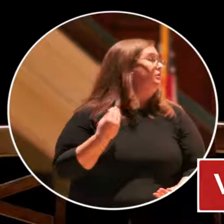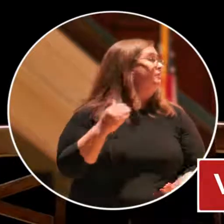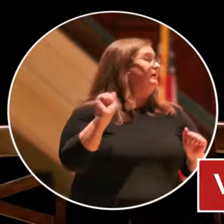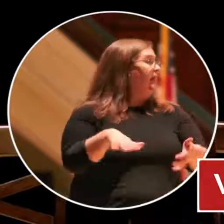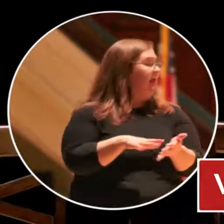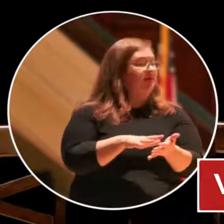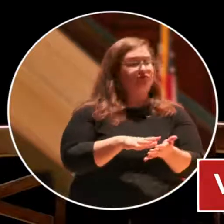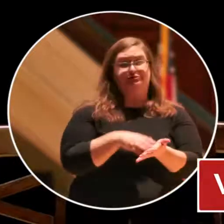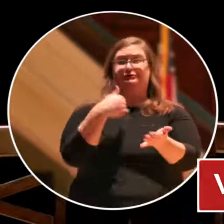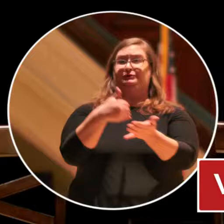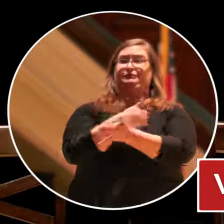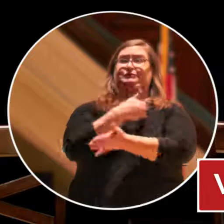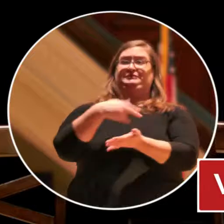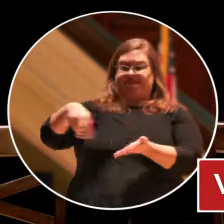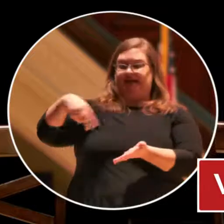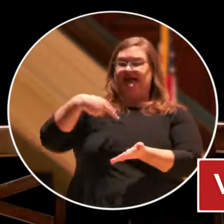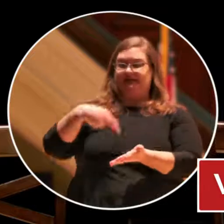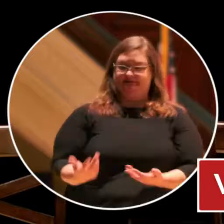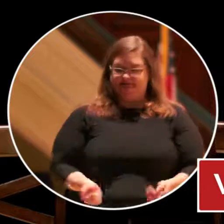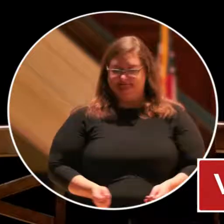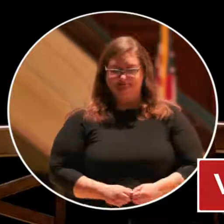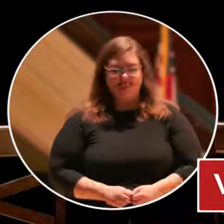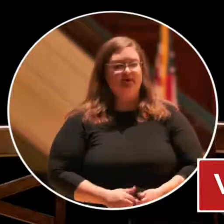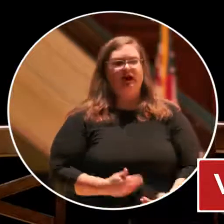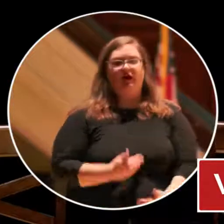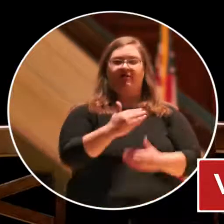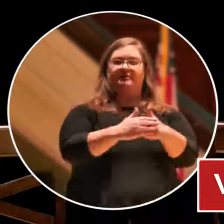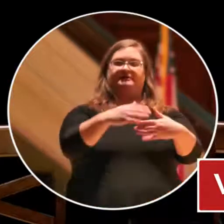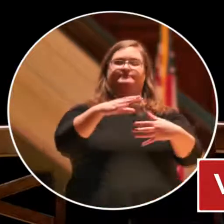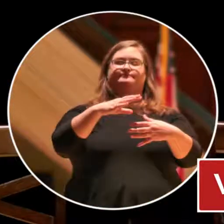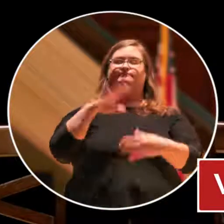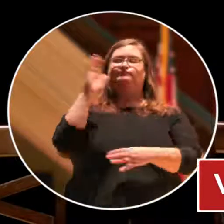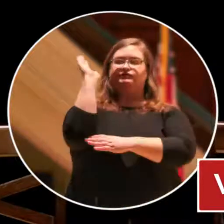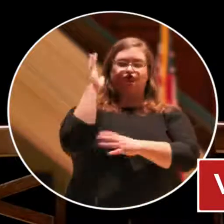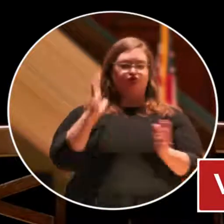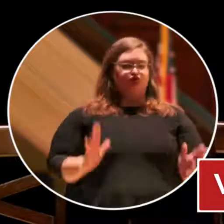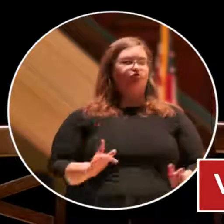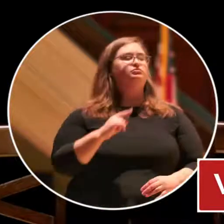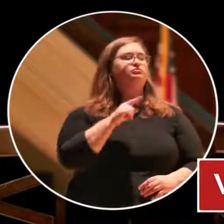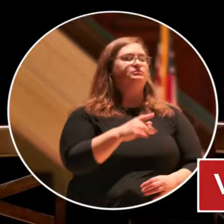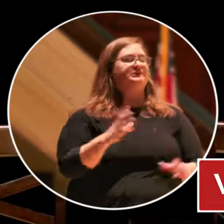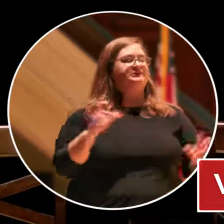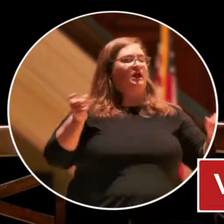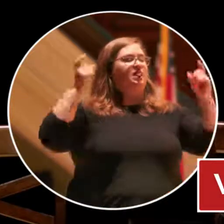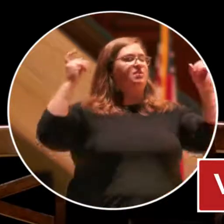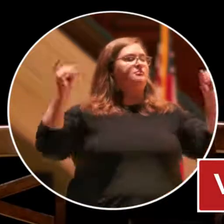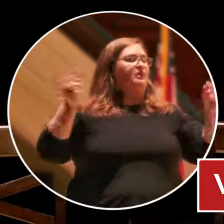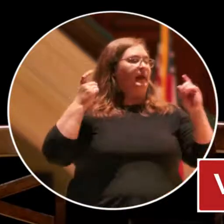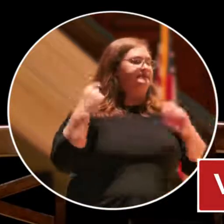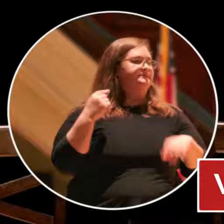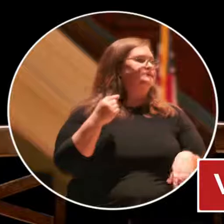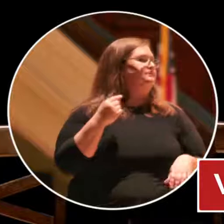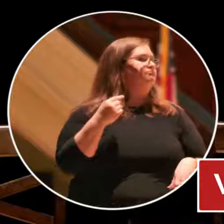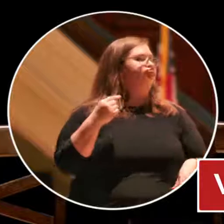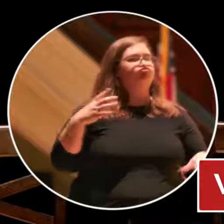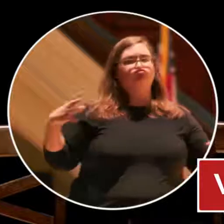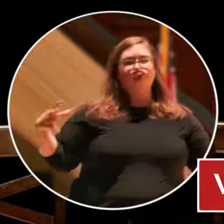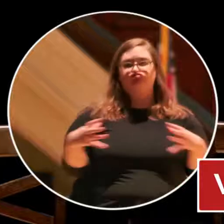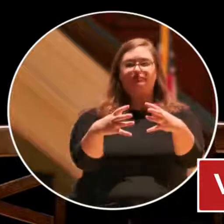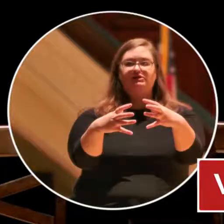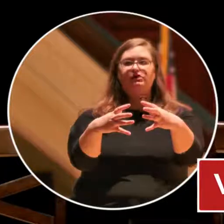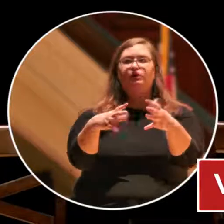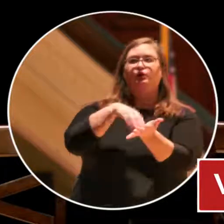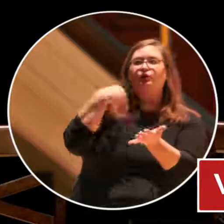new dances. And our next speaker celebrates the idea of coming together as a group to learn new things, teaches